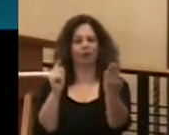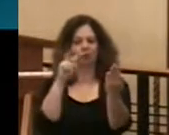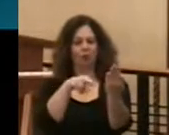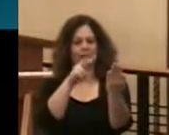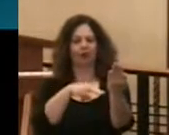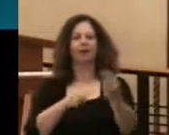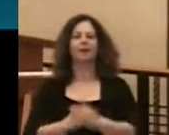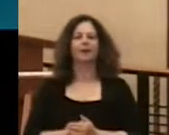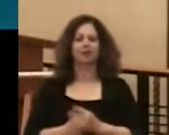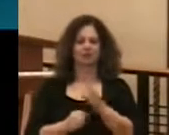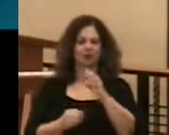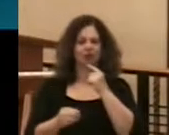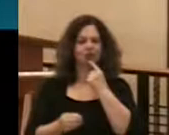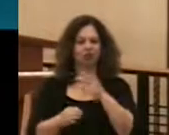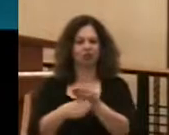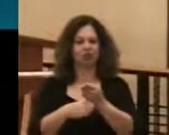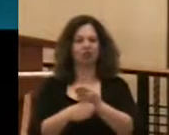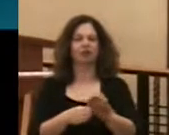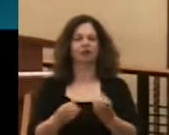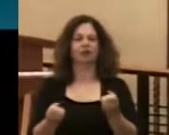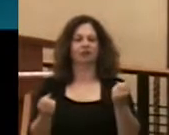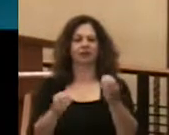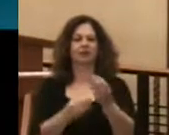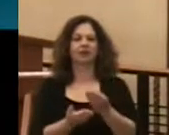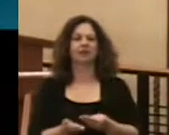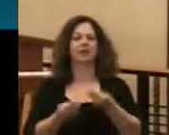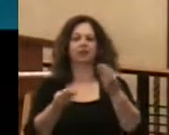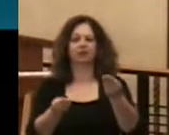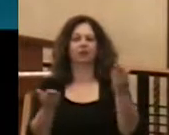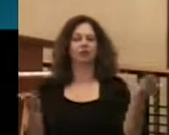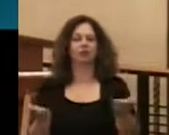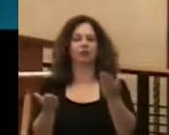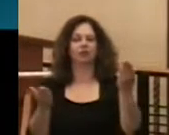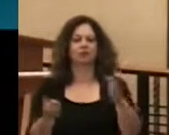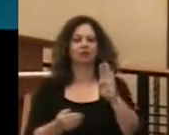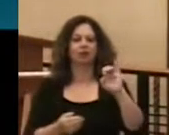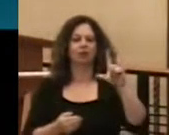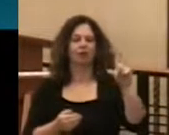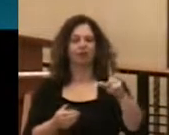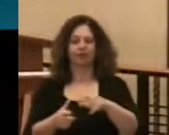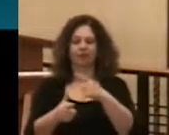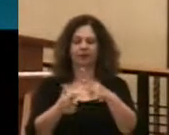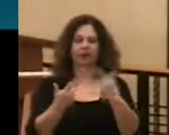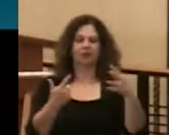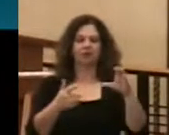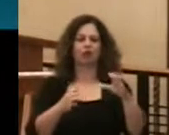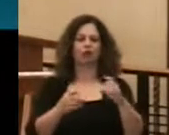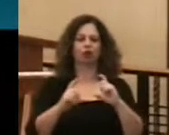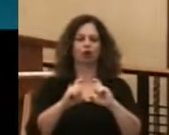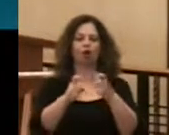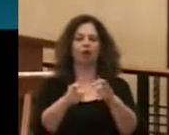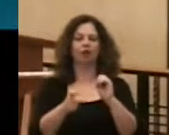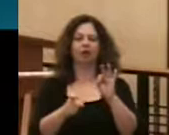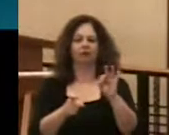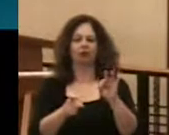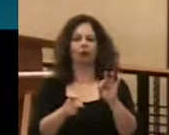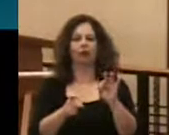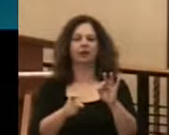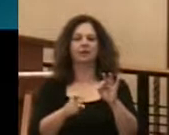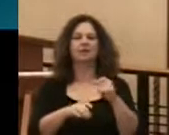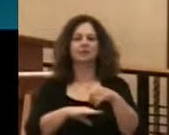giving to Bethel. And second, a laminated card to place in the offering plate if you give electronically to